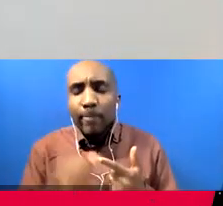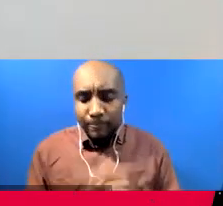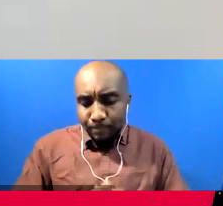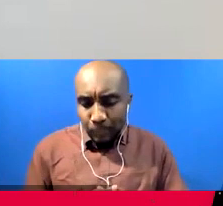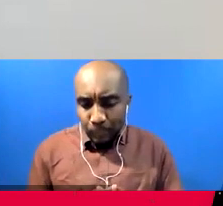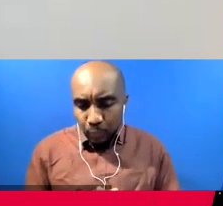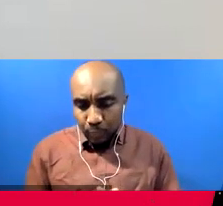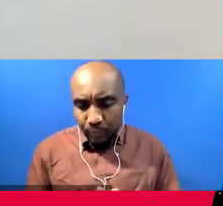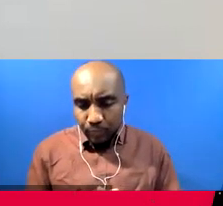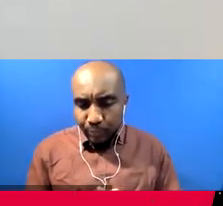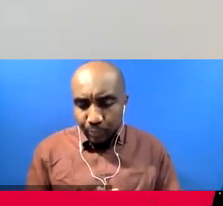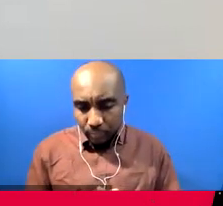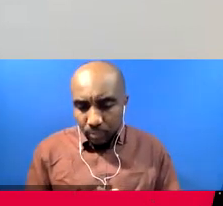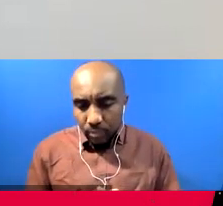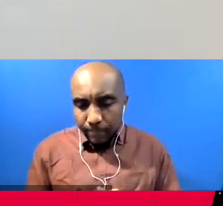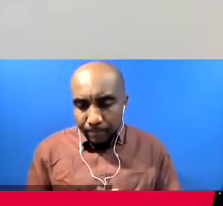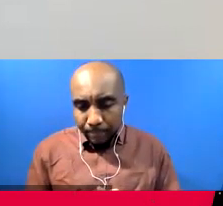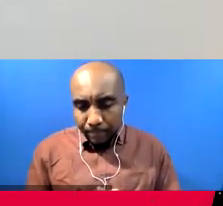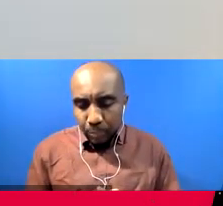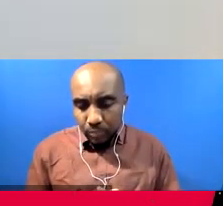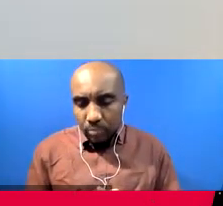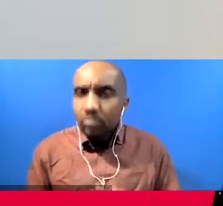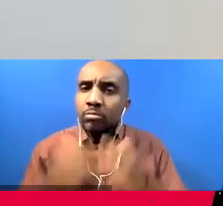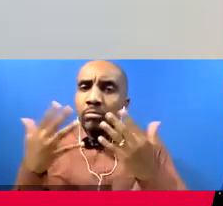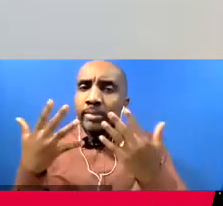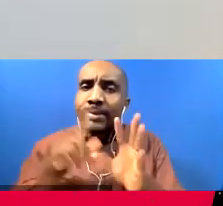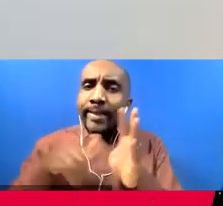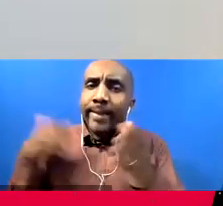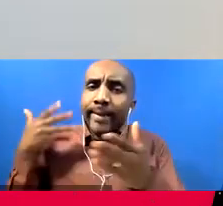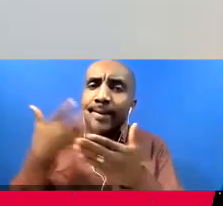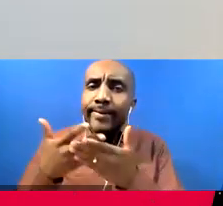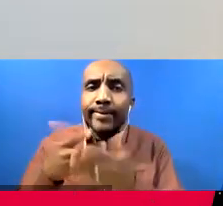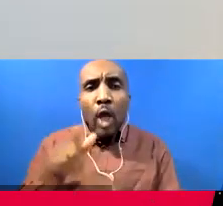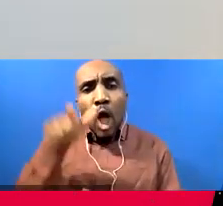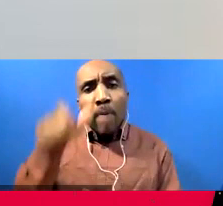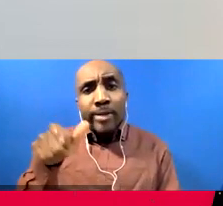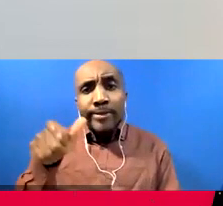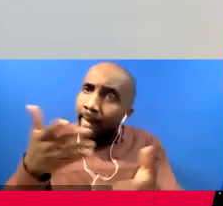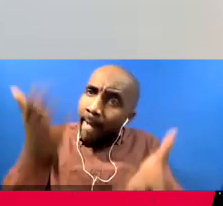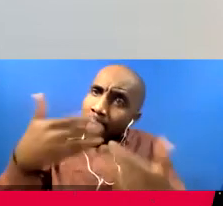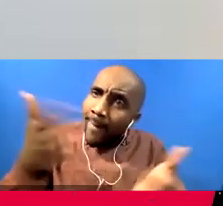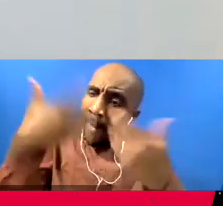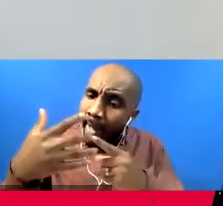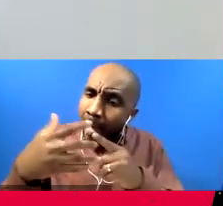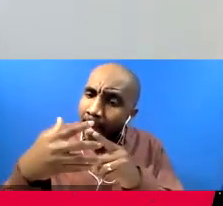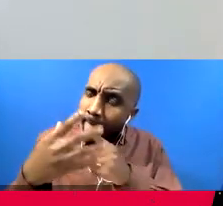One other thing that I learned from these past 10 years, this past decade, is don't follow the